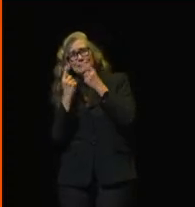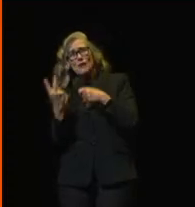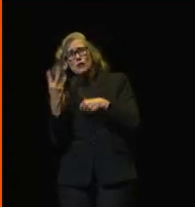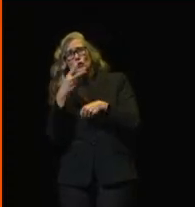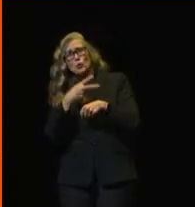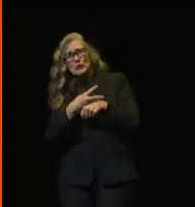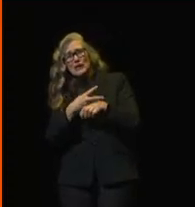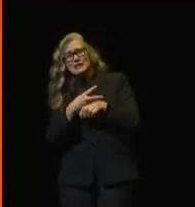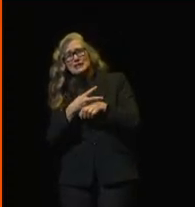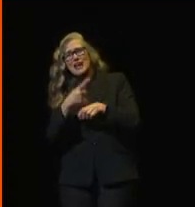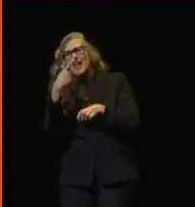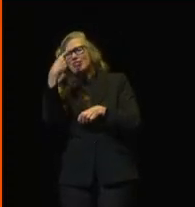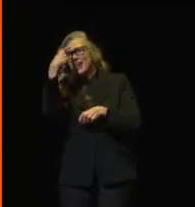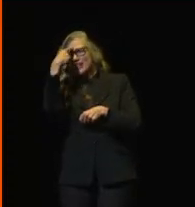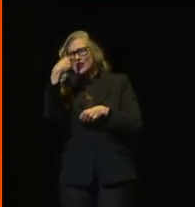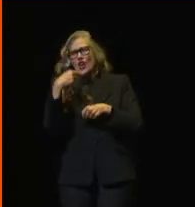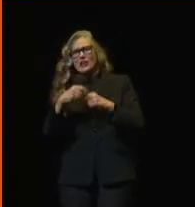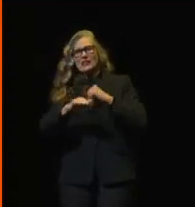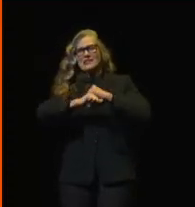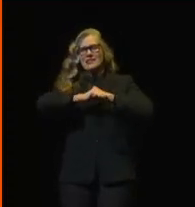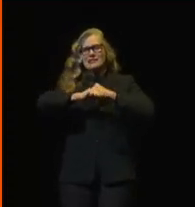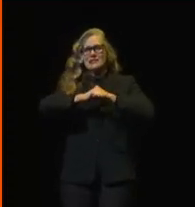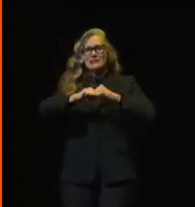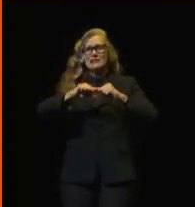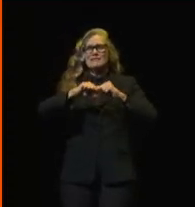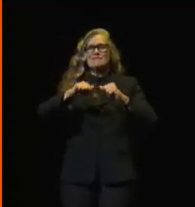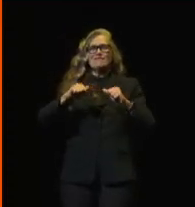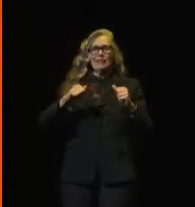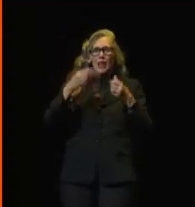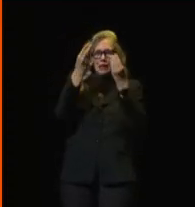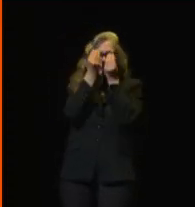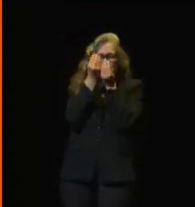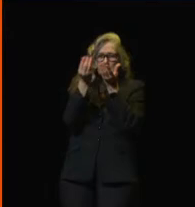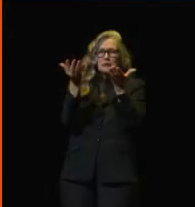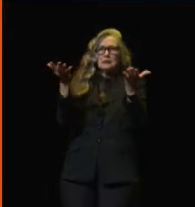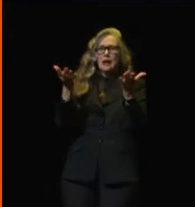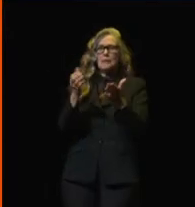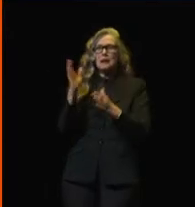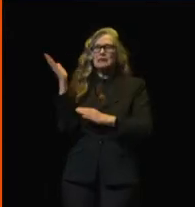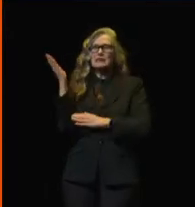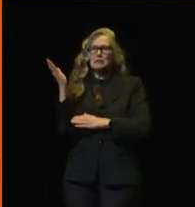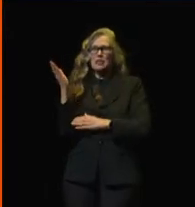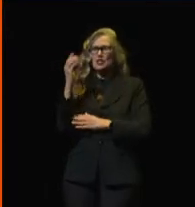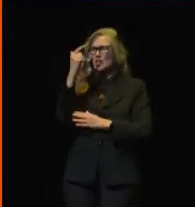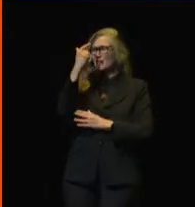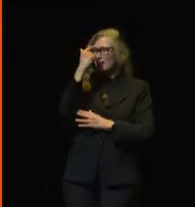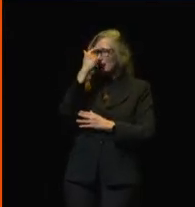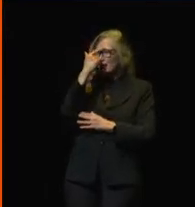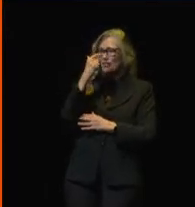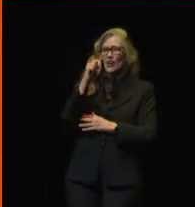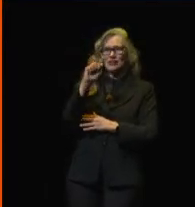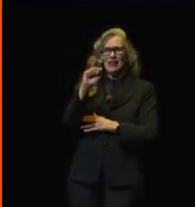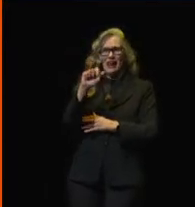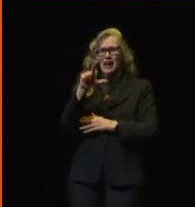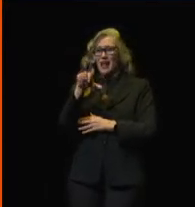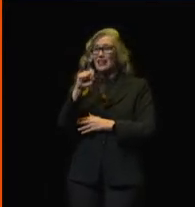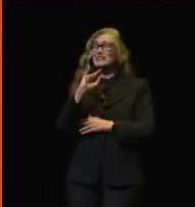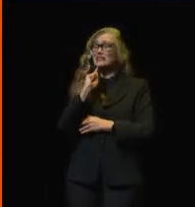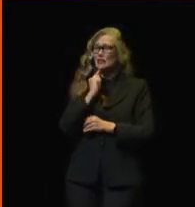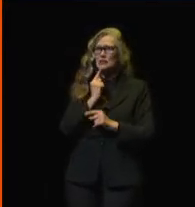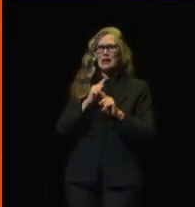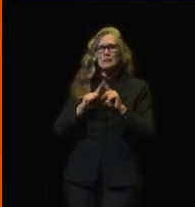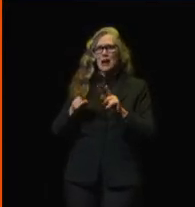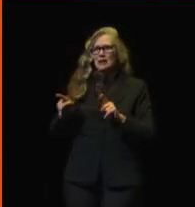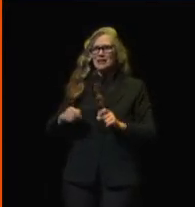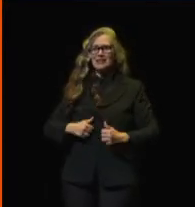ALS was an enormous blow, devastating, but he had 32 charmed years, and how many people could say as much? There was still so